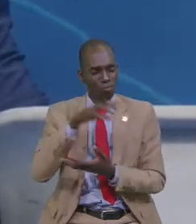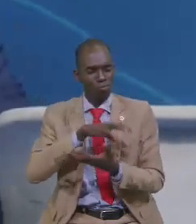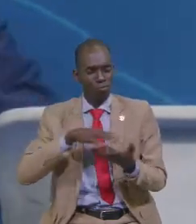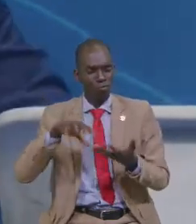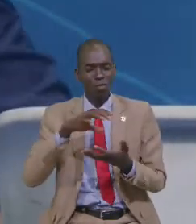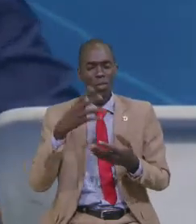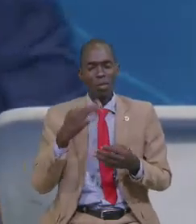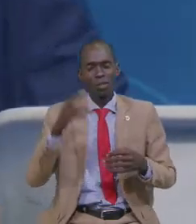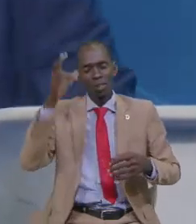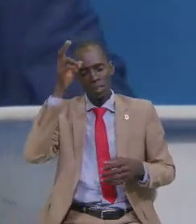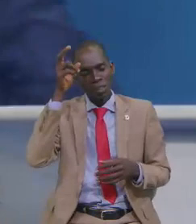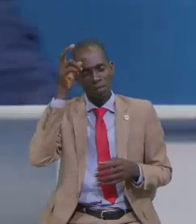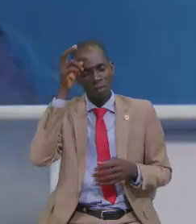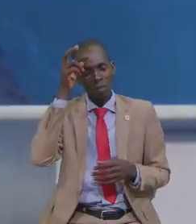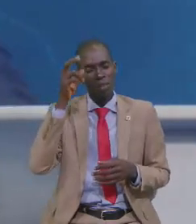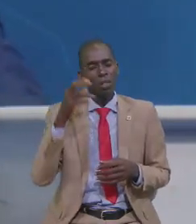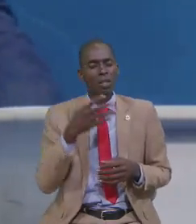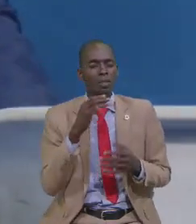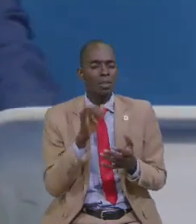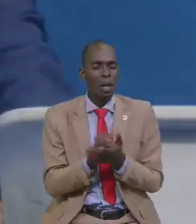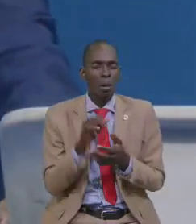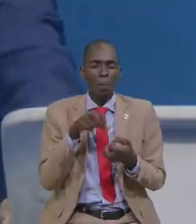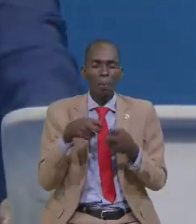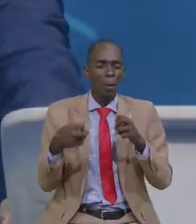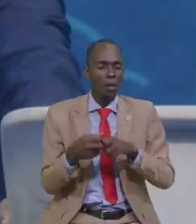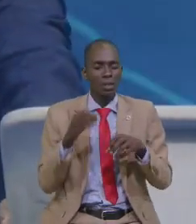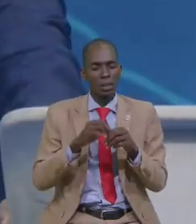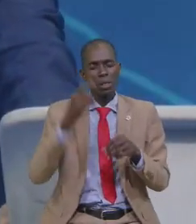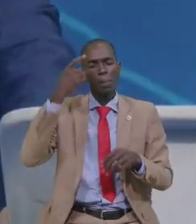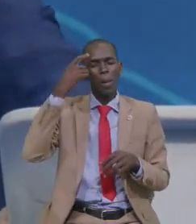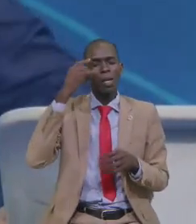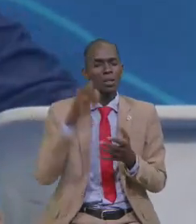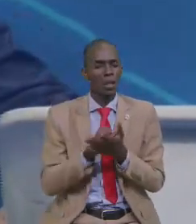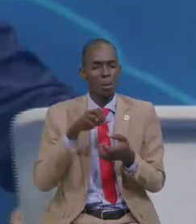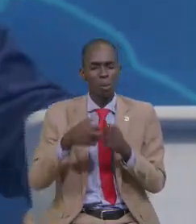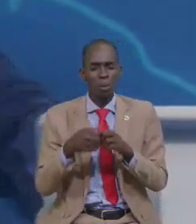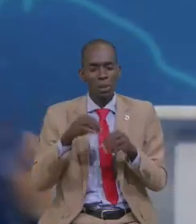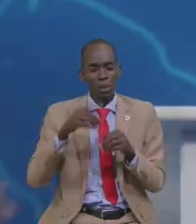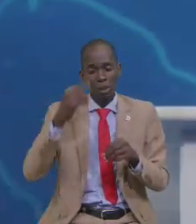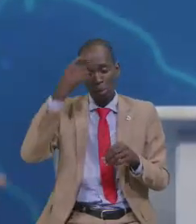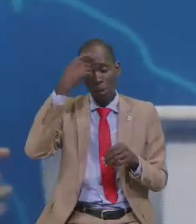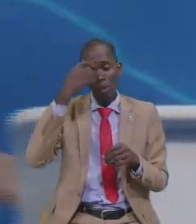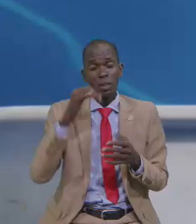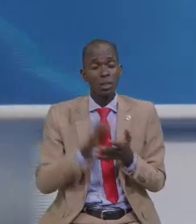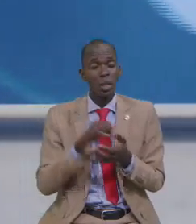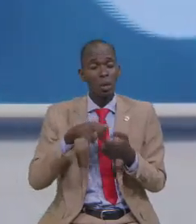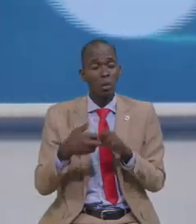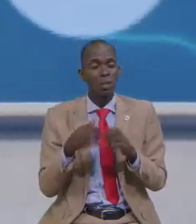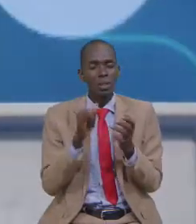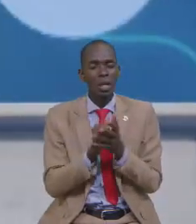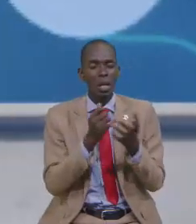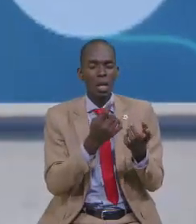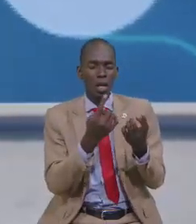of Satan, that problem in the mind, that problem in the brain, and that problem that came as